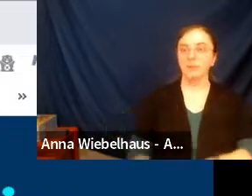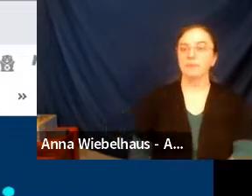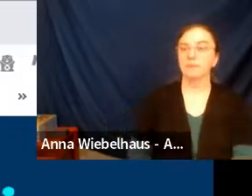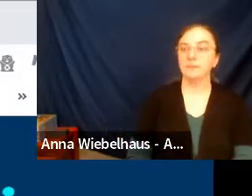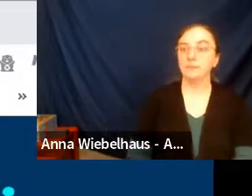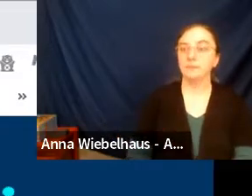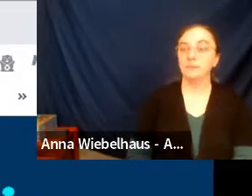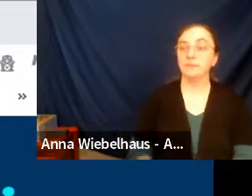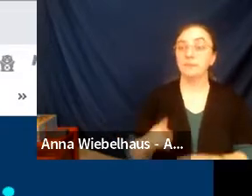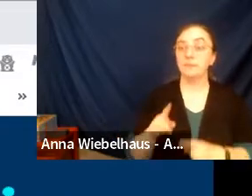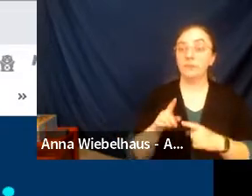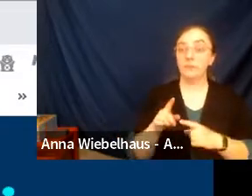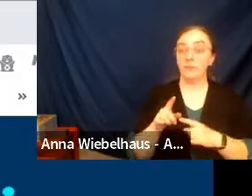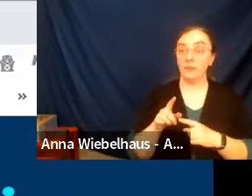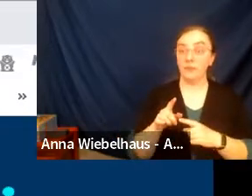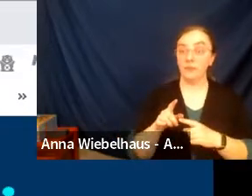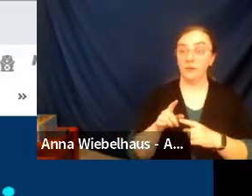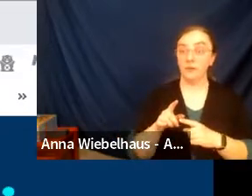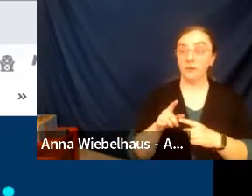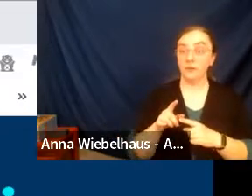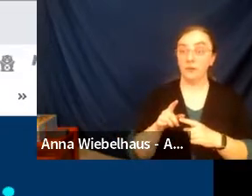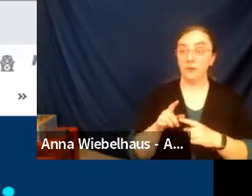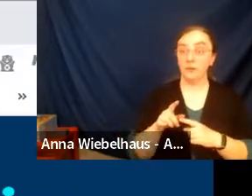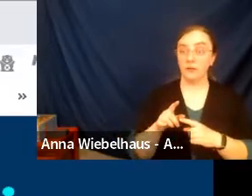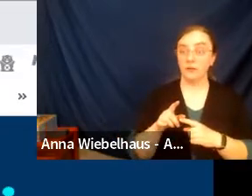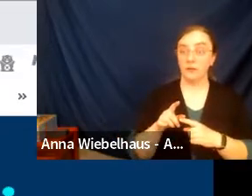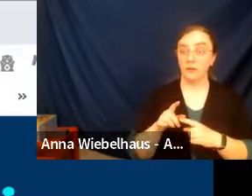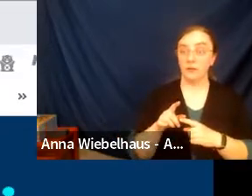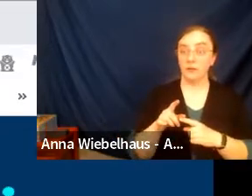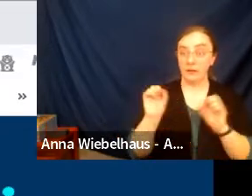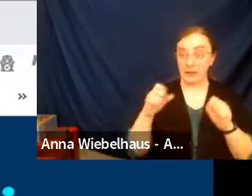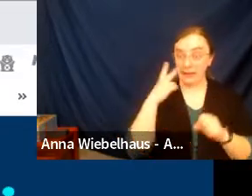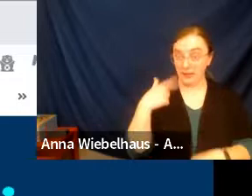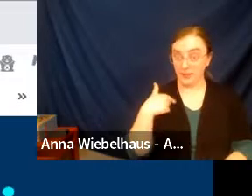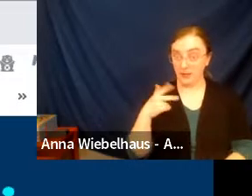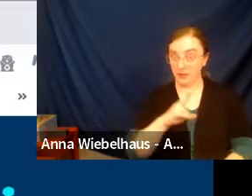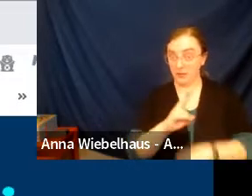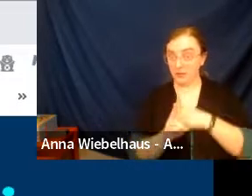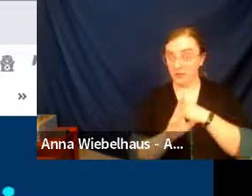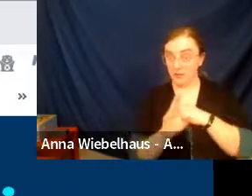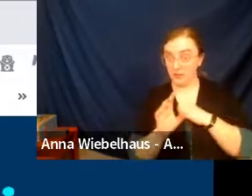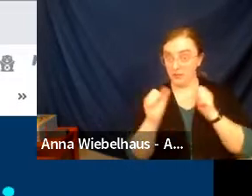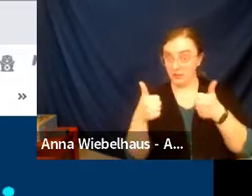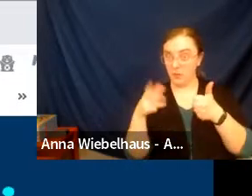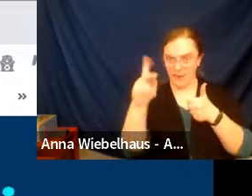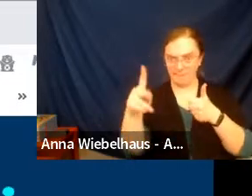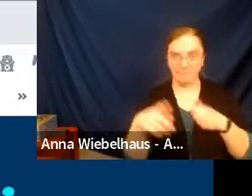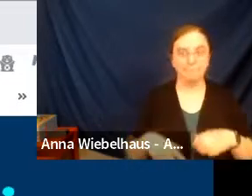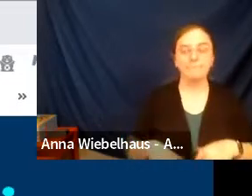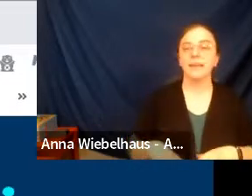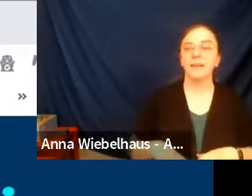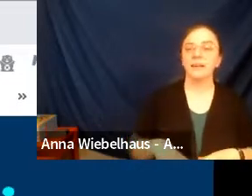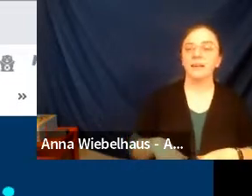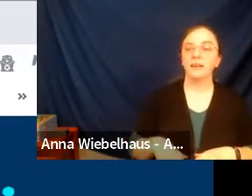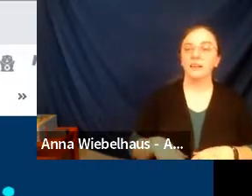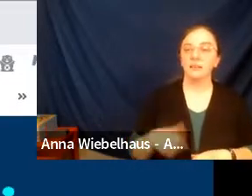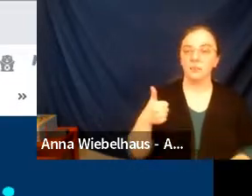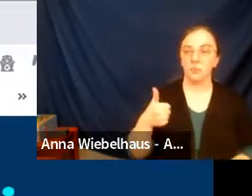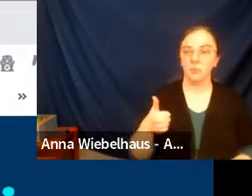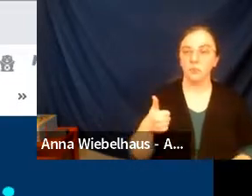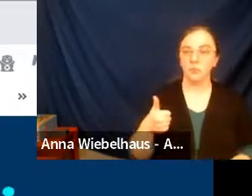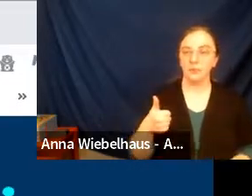The registration was March 1st. If you haven't done anything right now, don't worry. Like I said, everyone is already